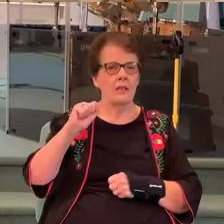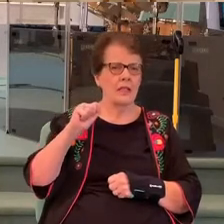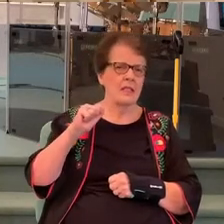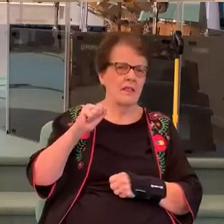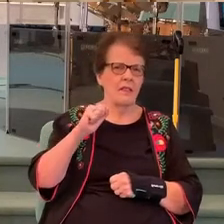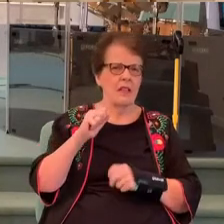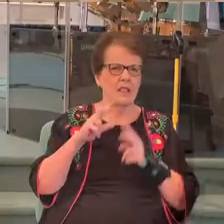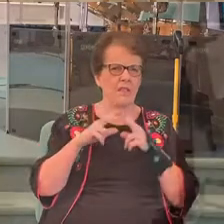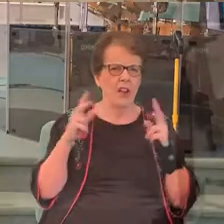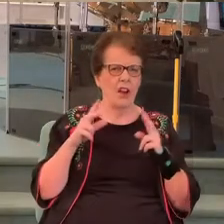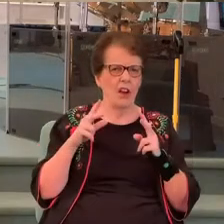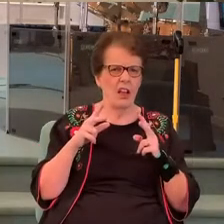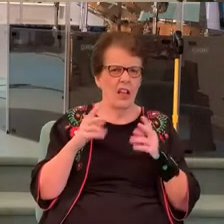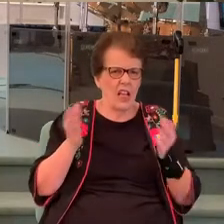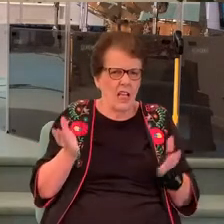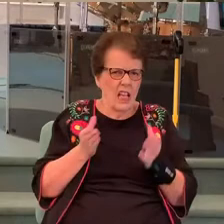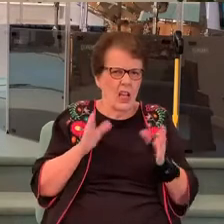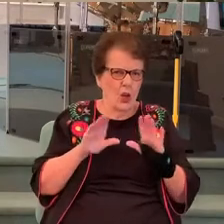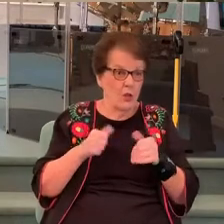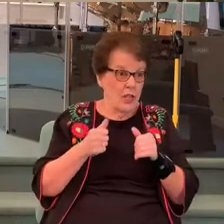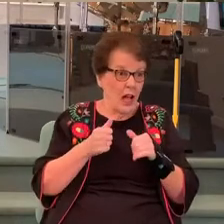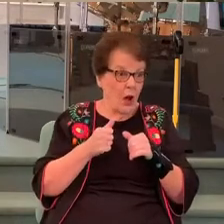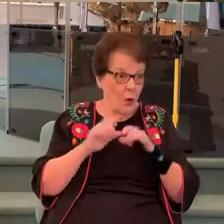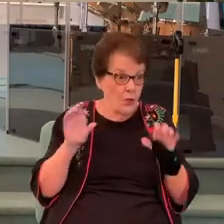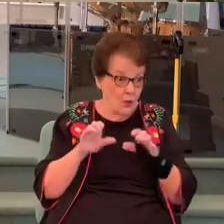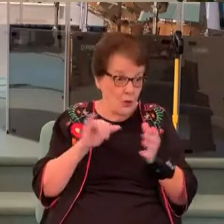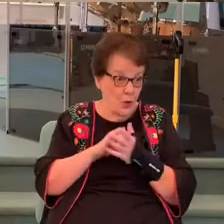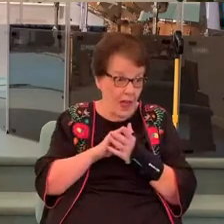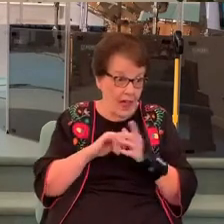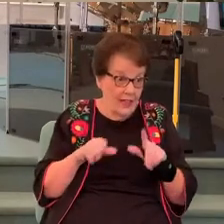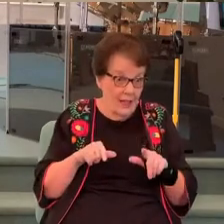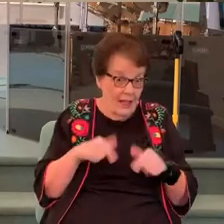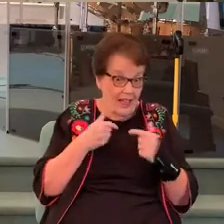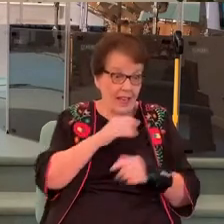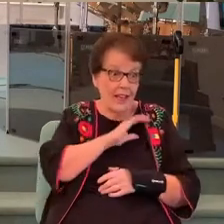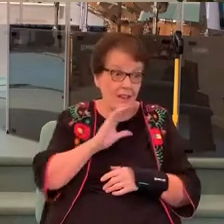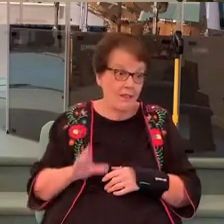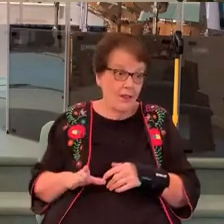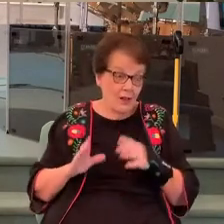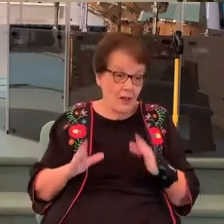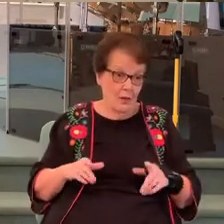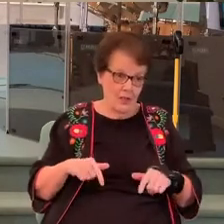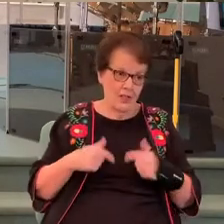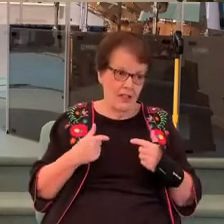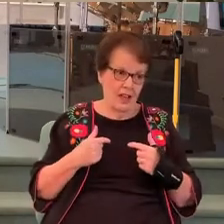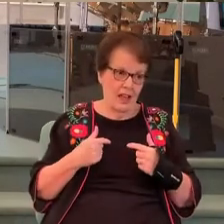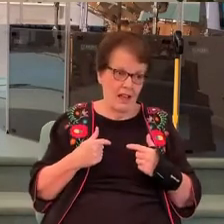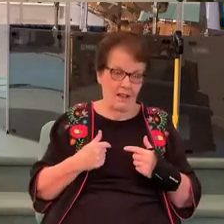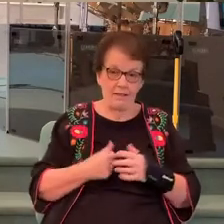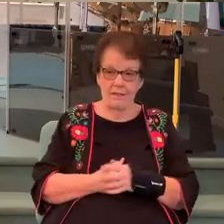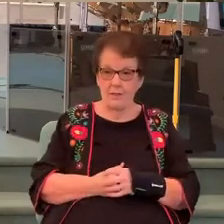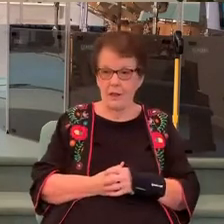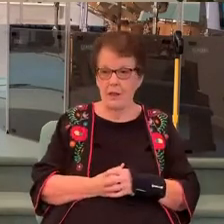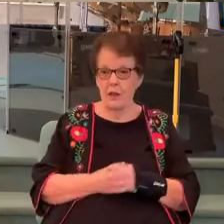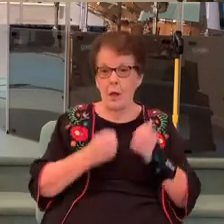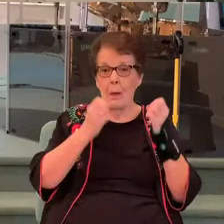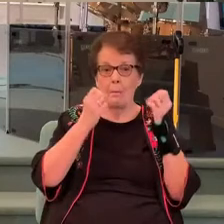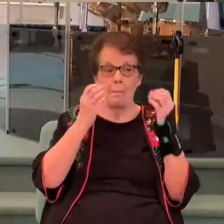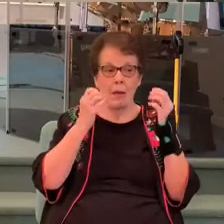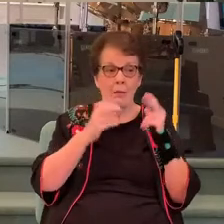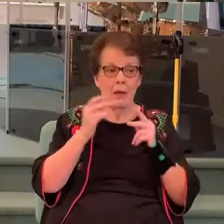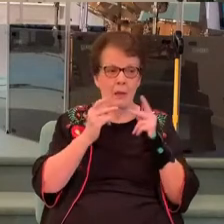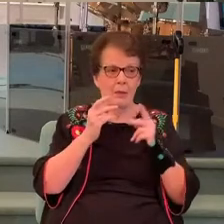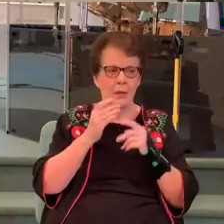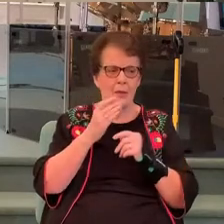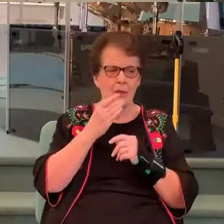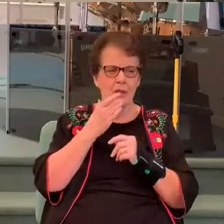the Christian life. James is no nonsense. James, for many people, is one of their favorite books in the New Testament because it's